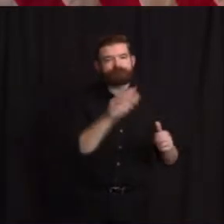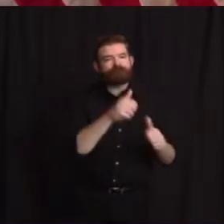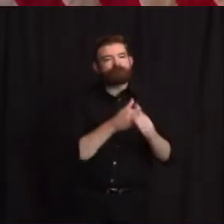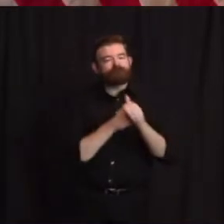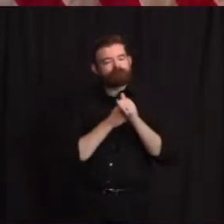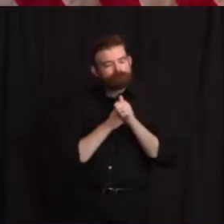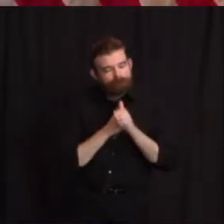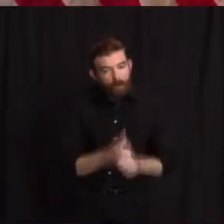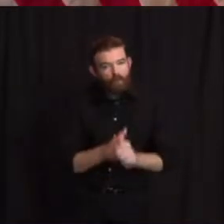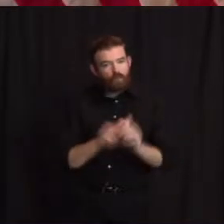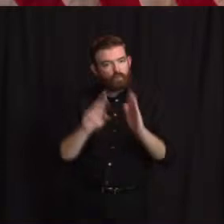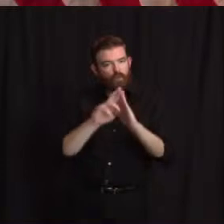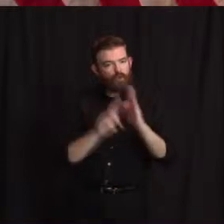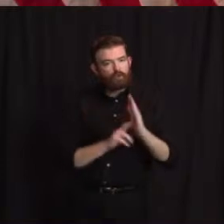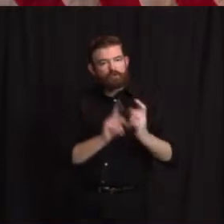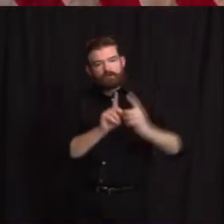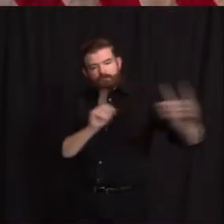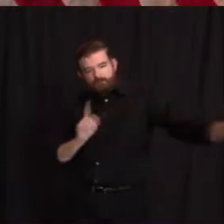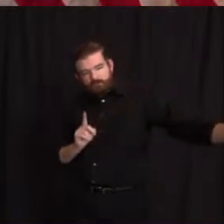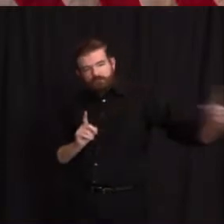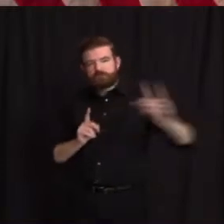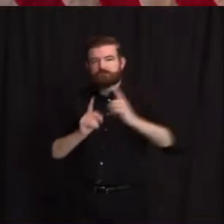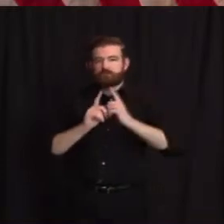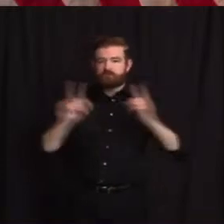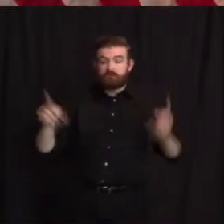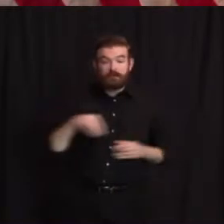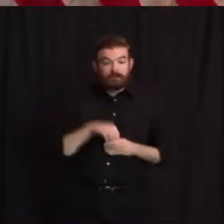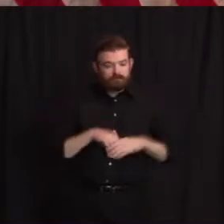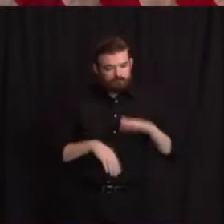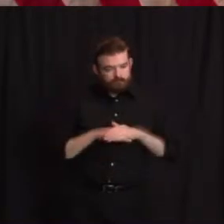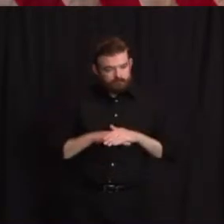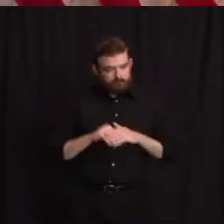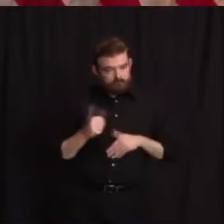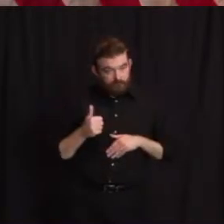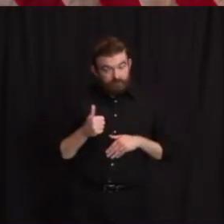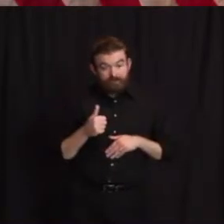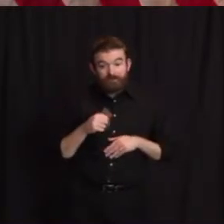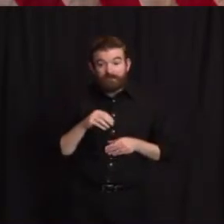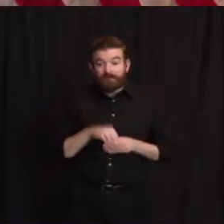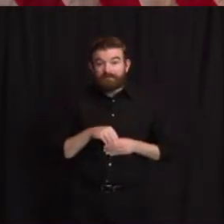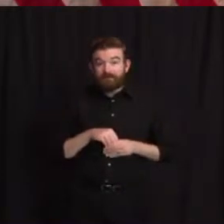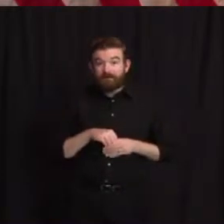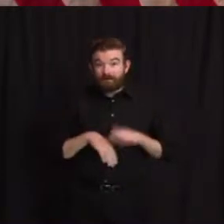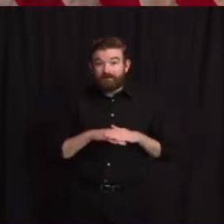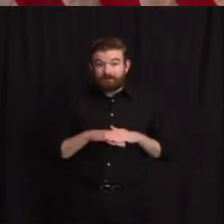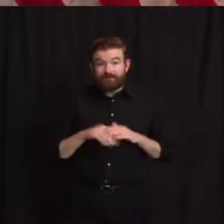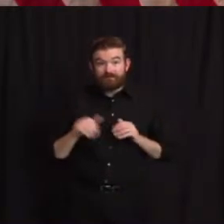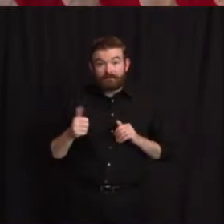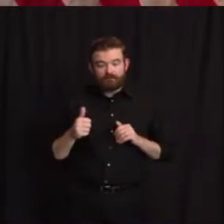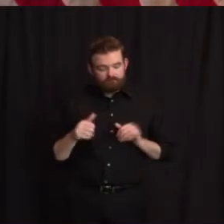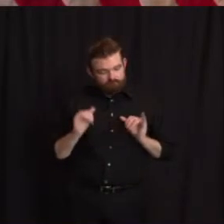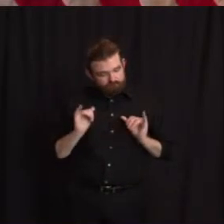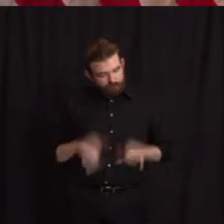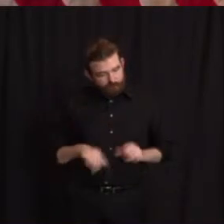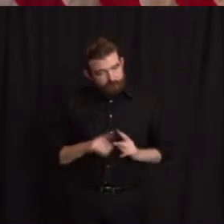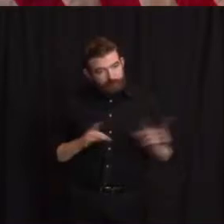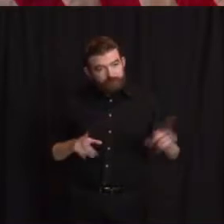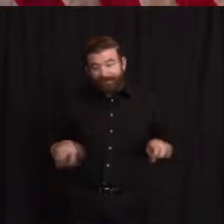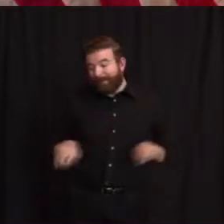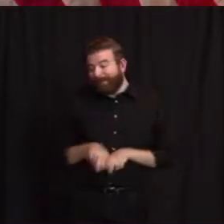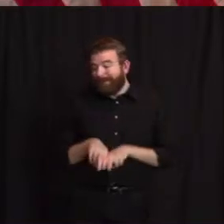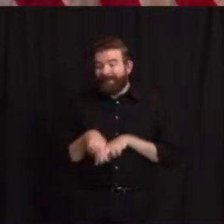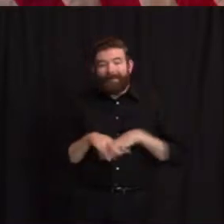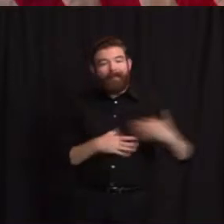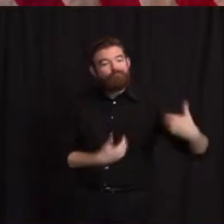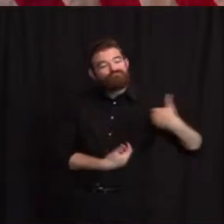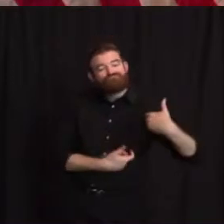today. But I would keep your distance. That's a personal opinion. I would not be sitting side by side tightly indoors with someone you have not been hanging